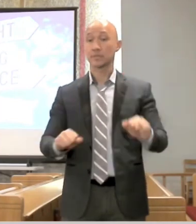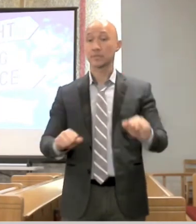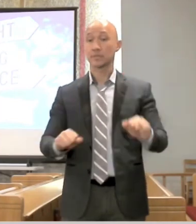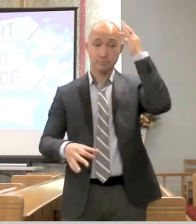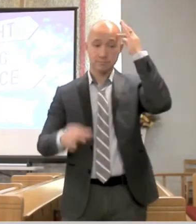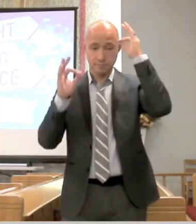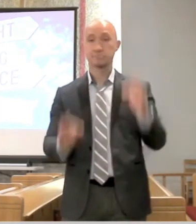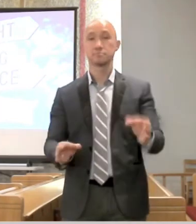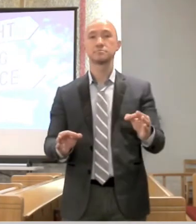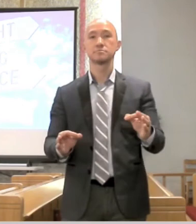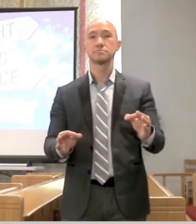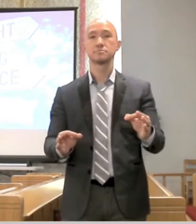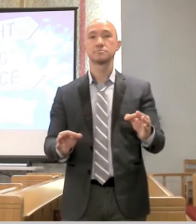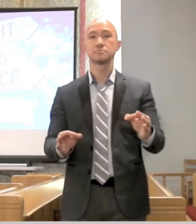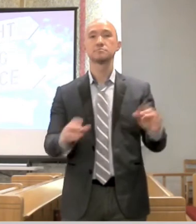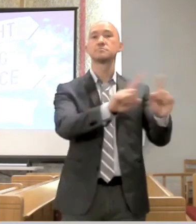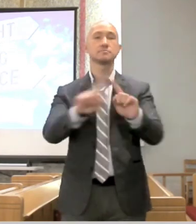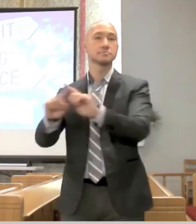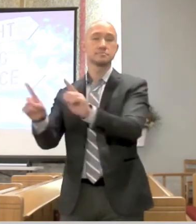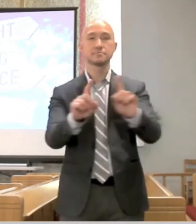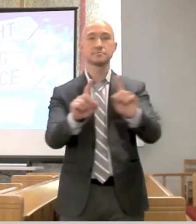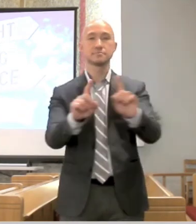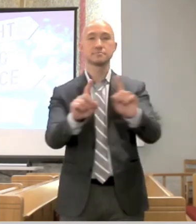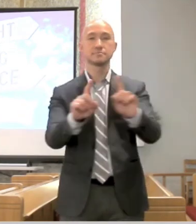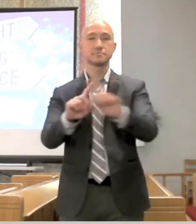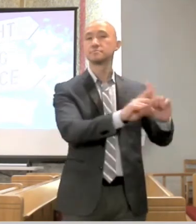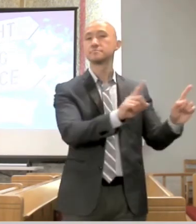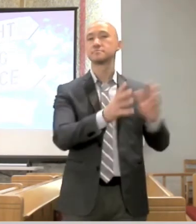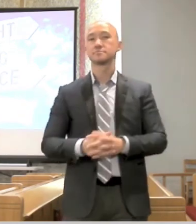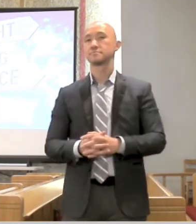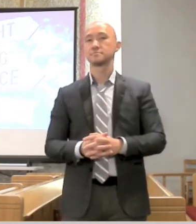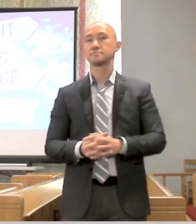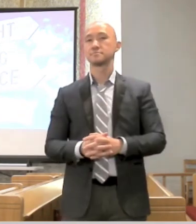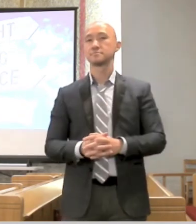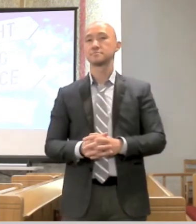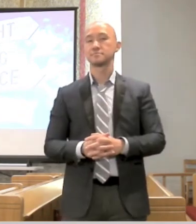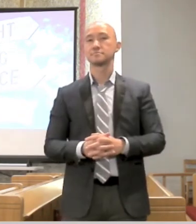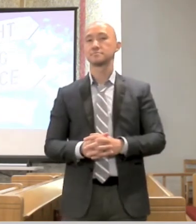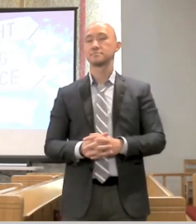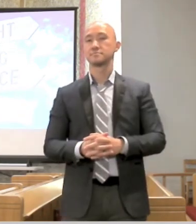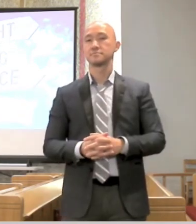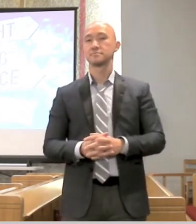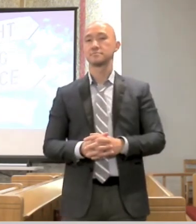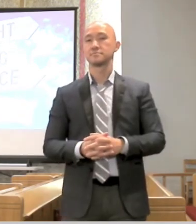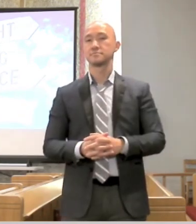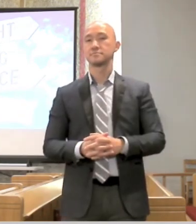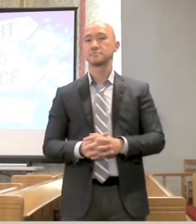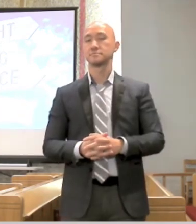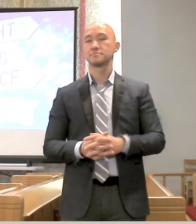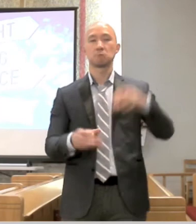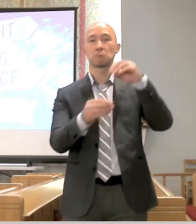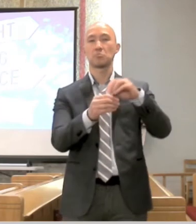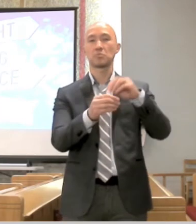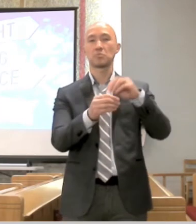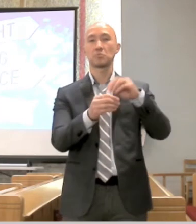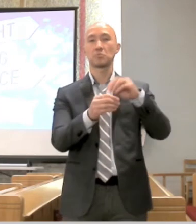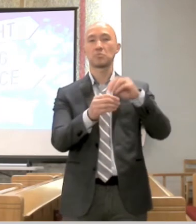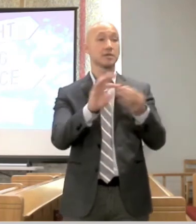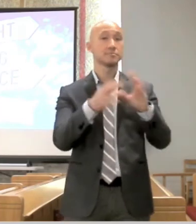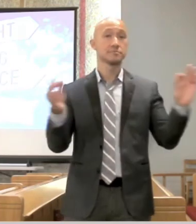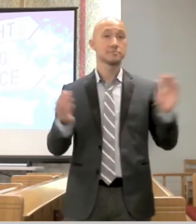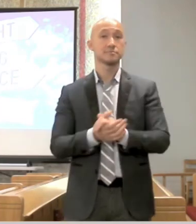time, opportunity after opportunity, for the Jews, for the chief priests, for the Sanhedrin, opportunities